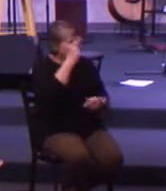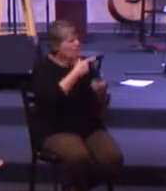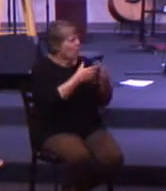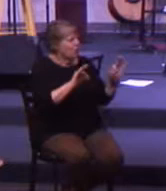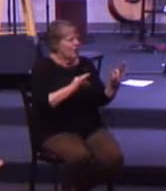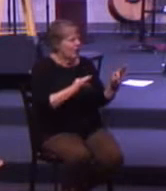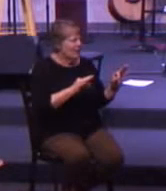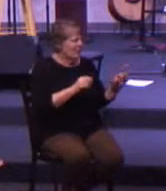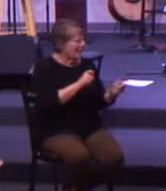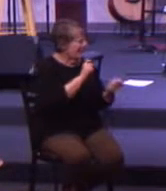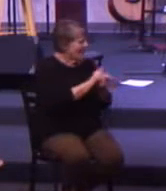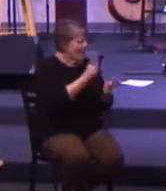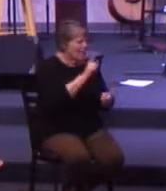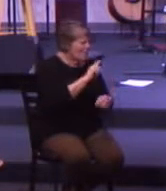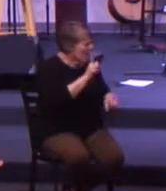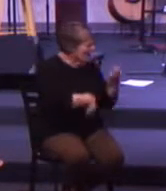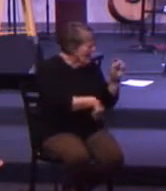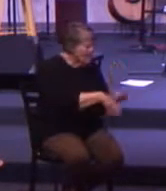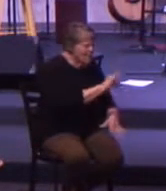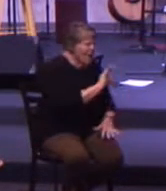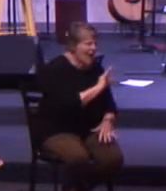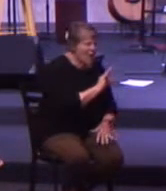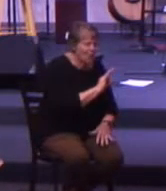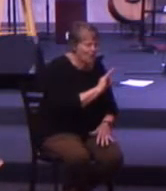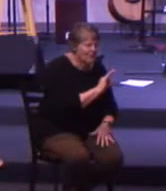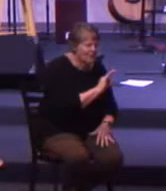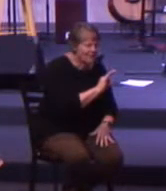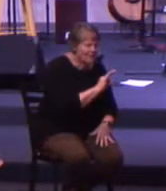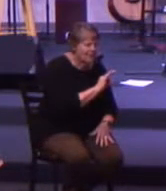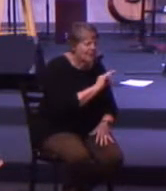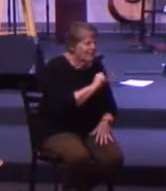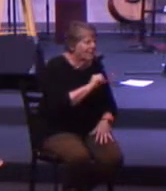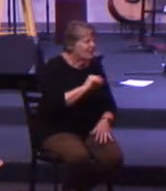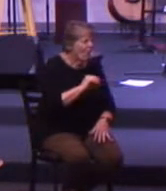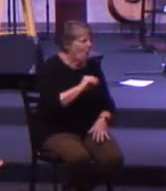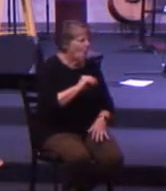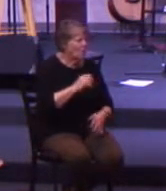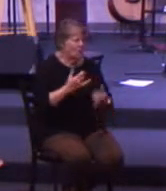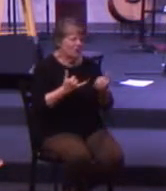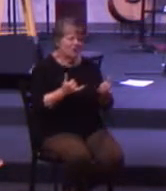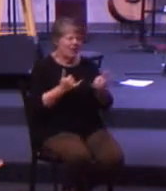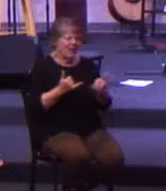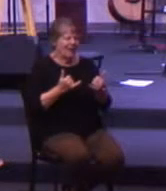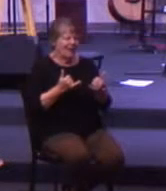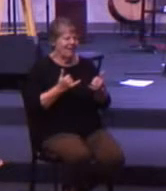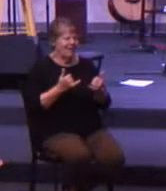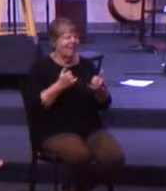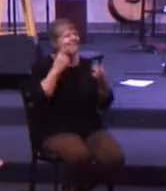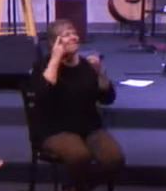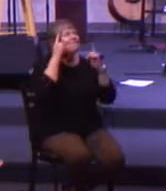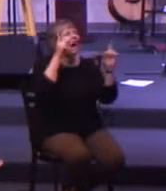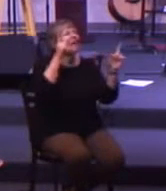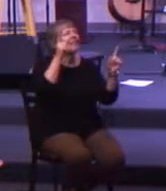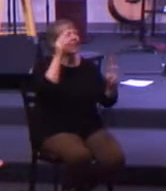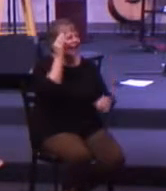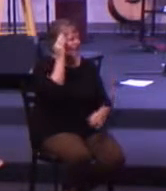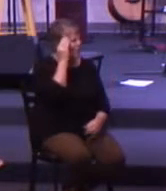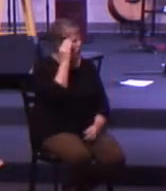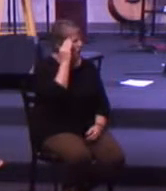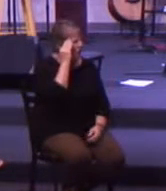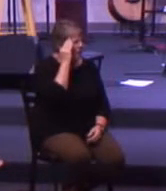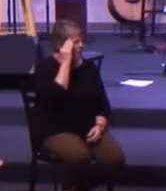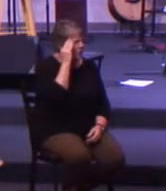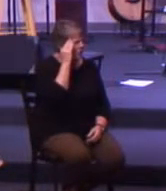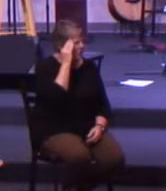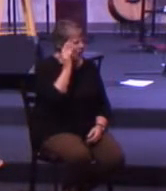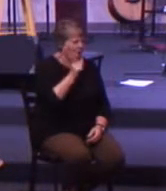my invitation to you. Would you today finally acknowledge where you're looking and make the